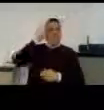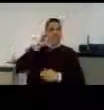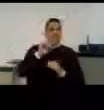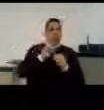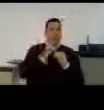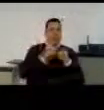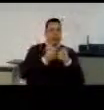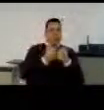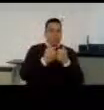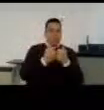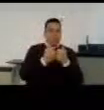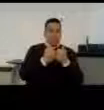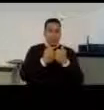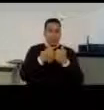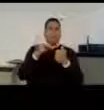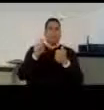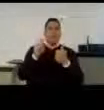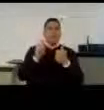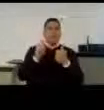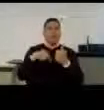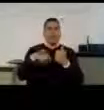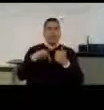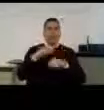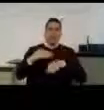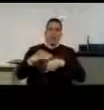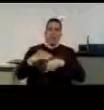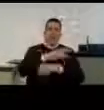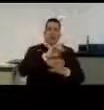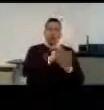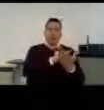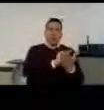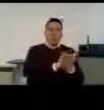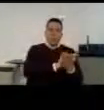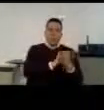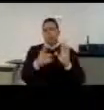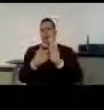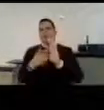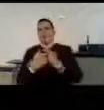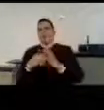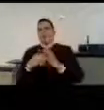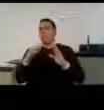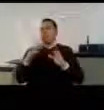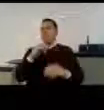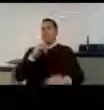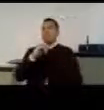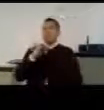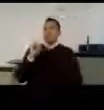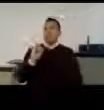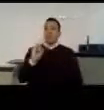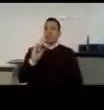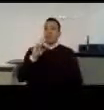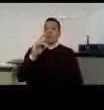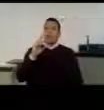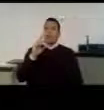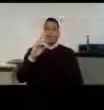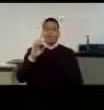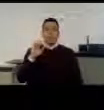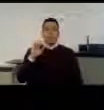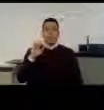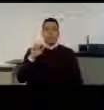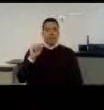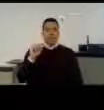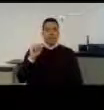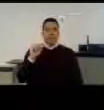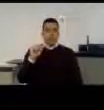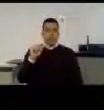that shape what that law is going to look like. Like we take something like education, the Individuals with Disabilities Education Act, we